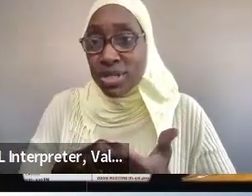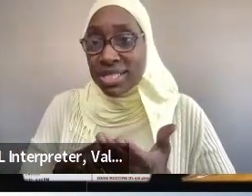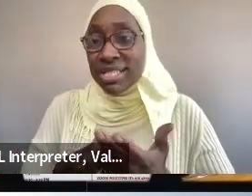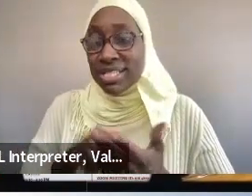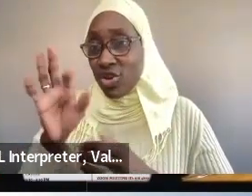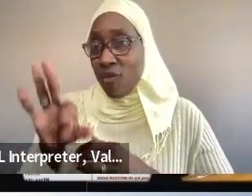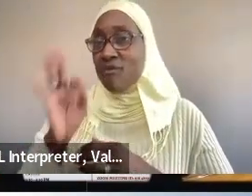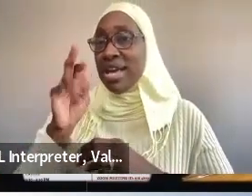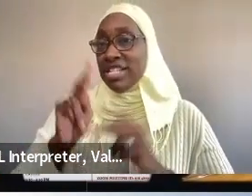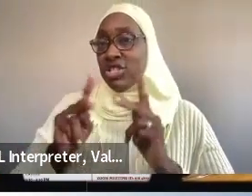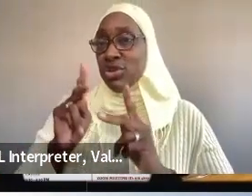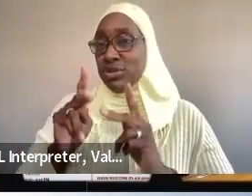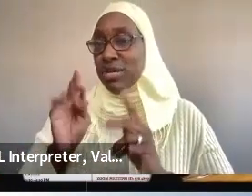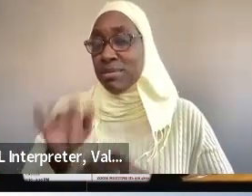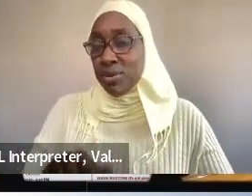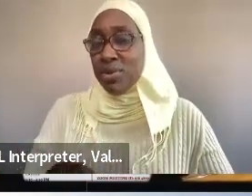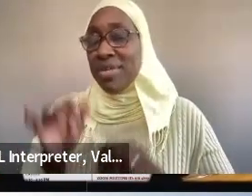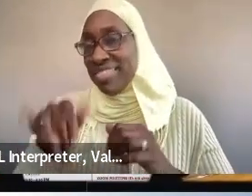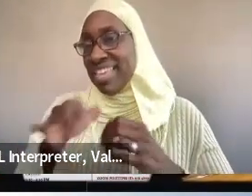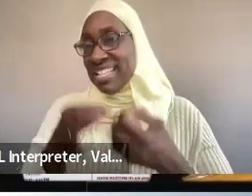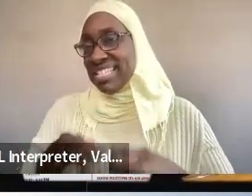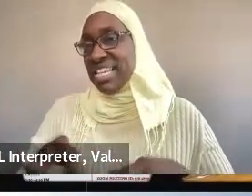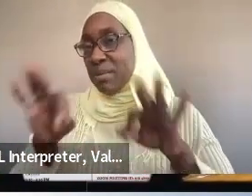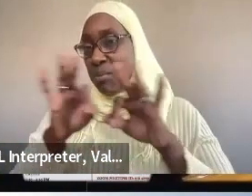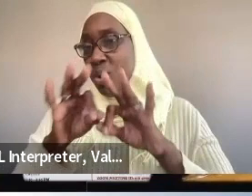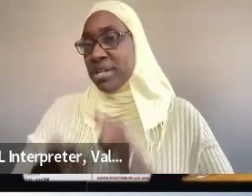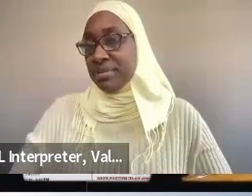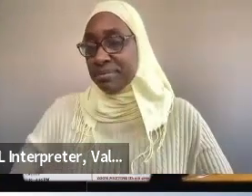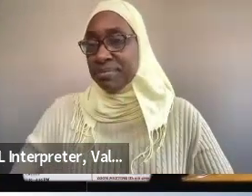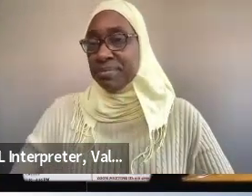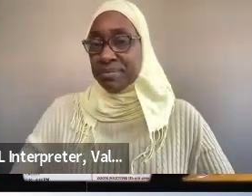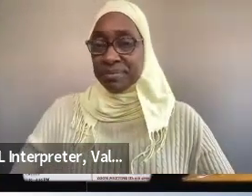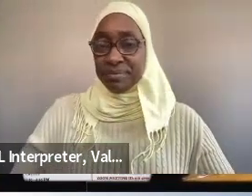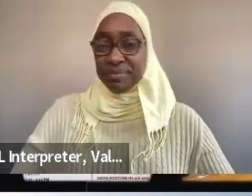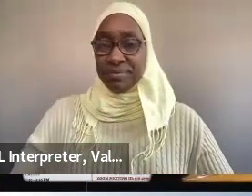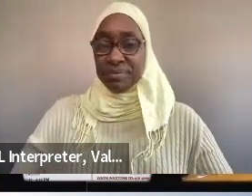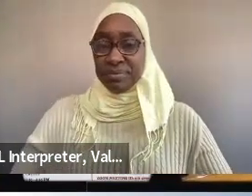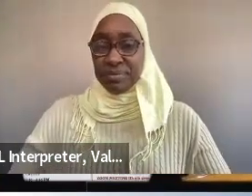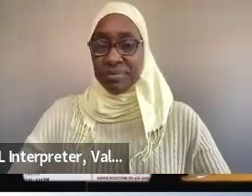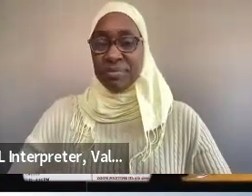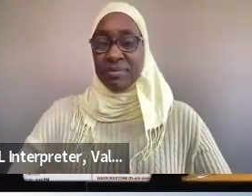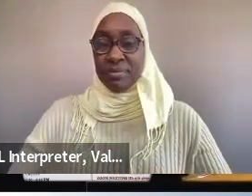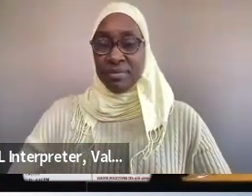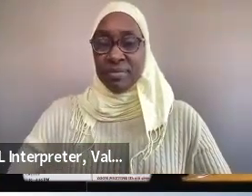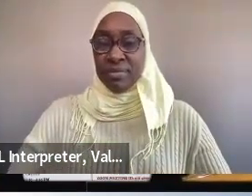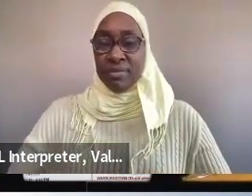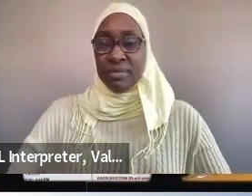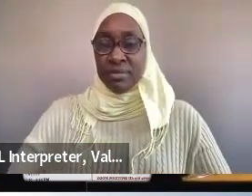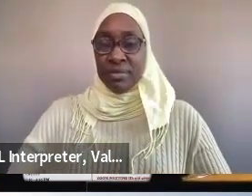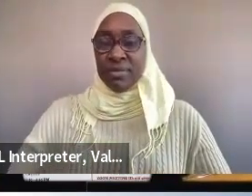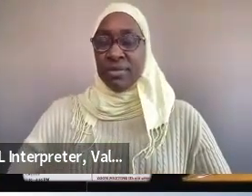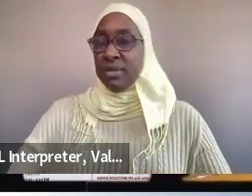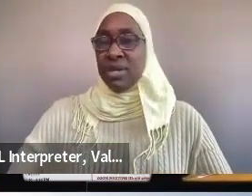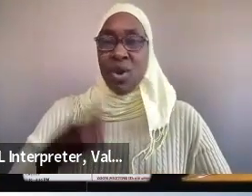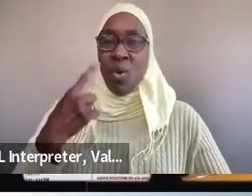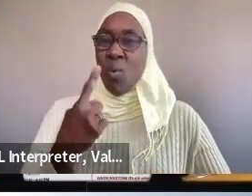been both really important that like in terms of capacity, like one